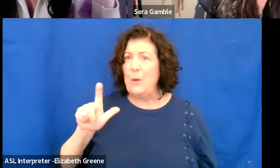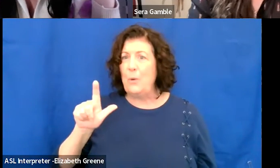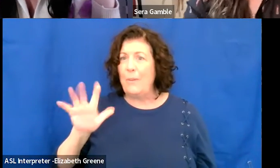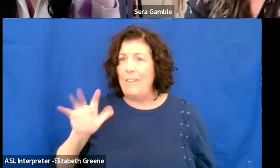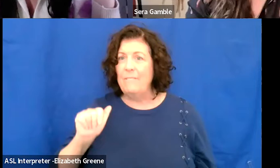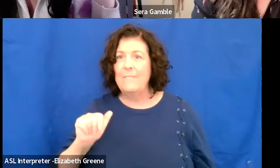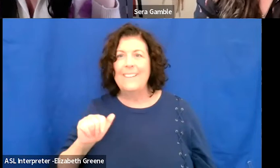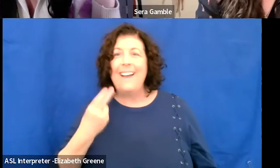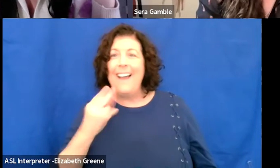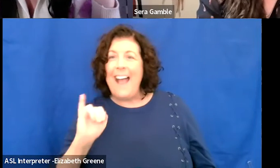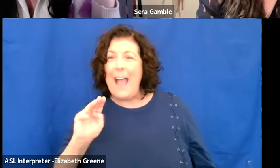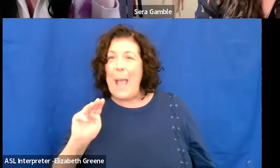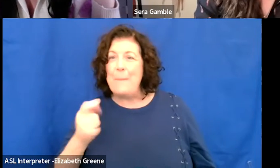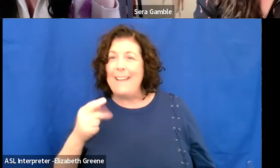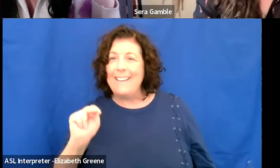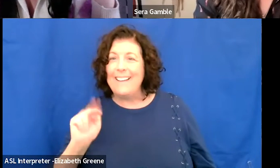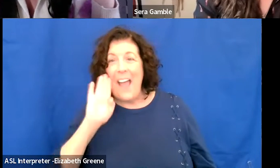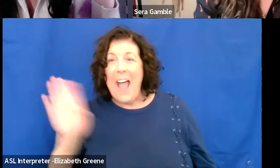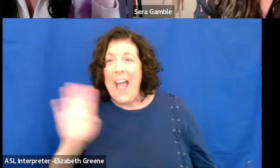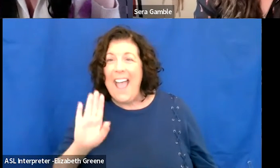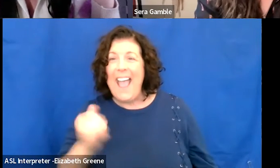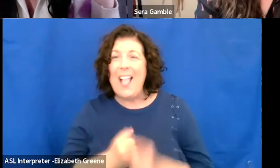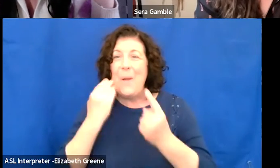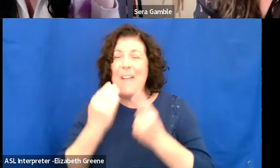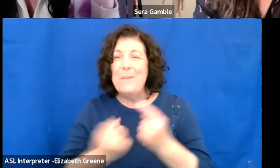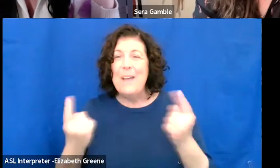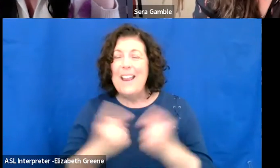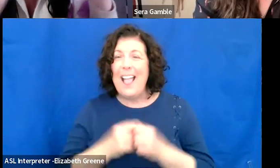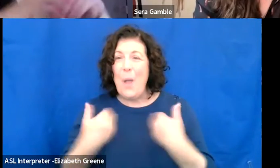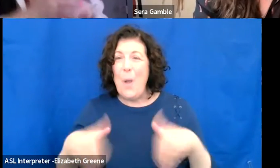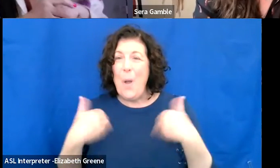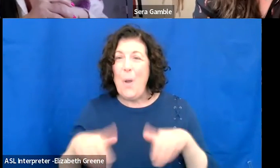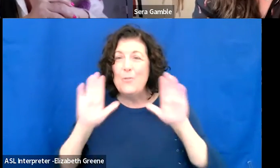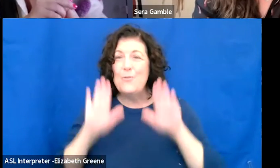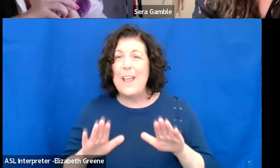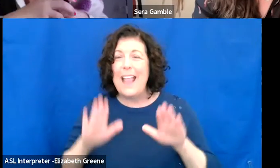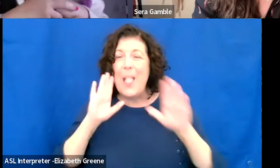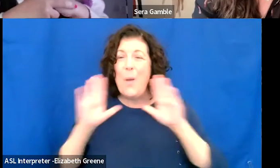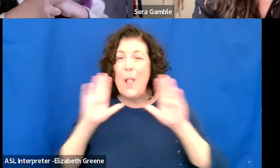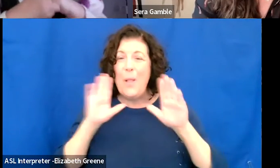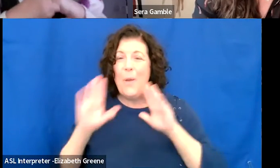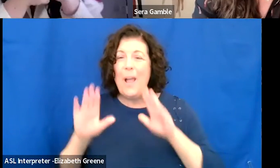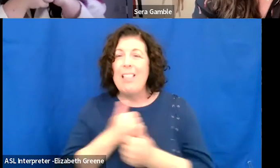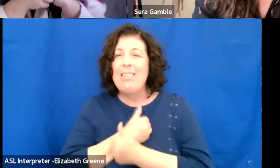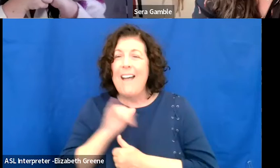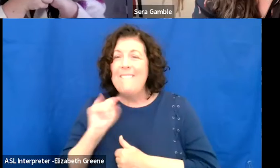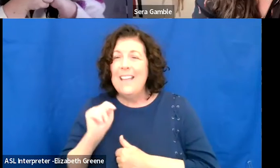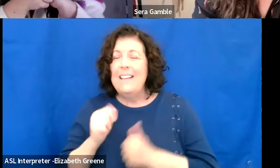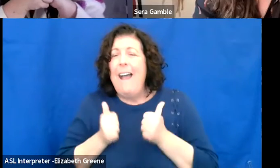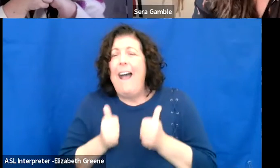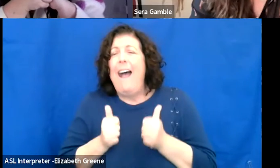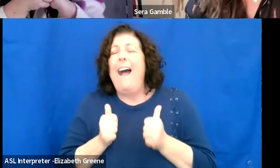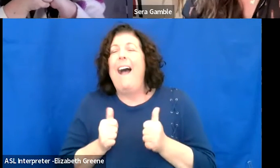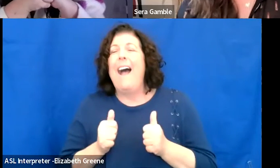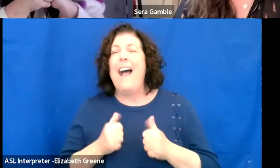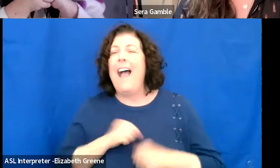325, 323. Hi. Hi, Megan. How are you? Yay. Hi. Hi, everybody. Oh my gosh. Great. Look at all these hellos. Oh, I love it. I love it. I